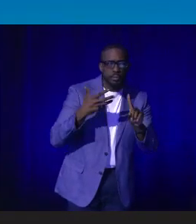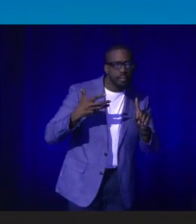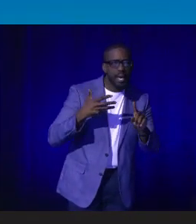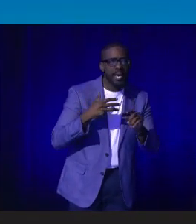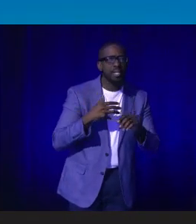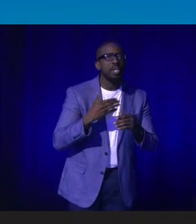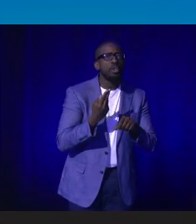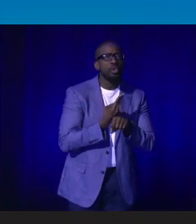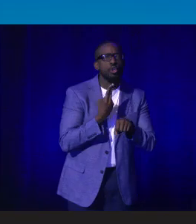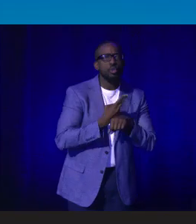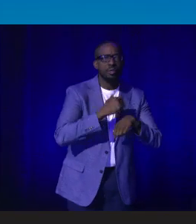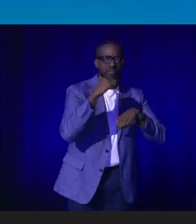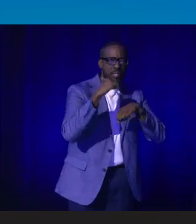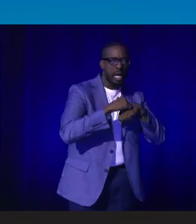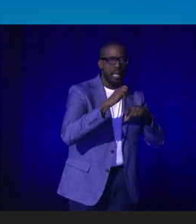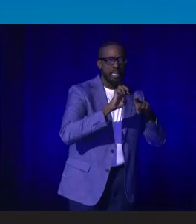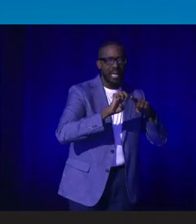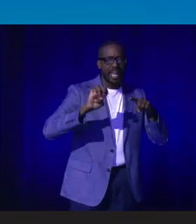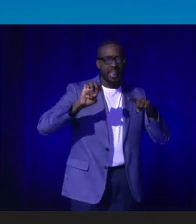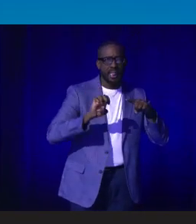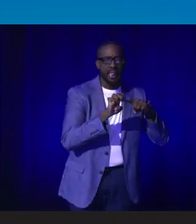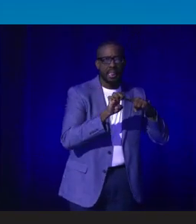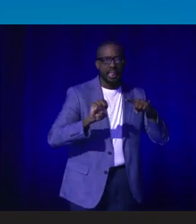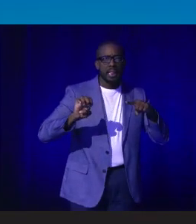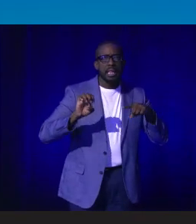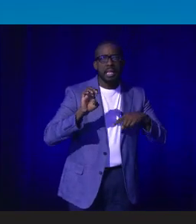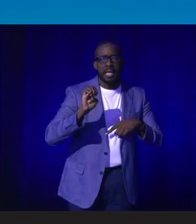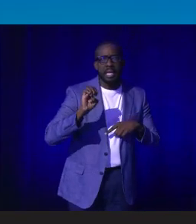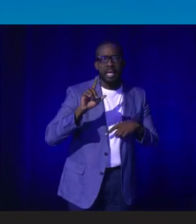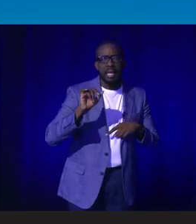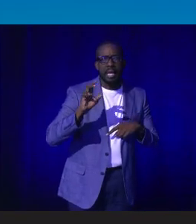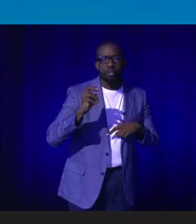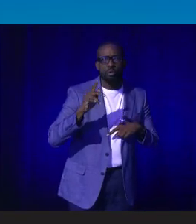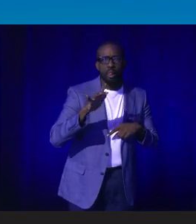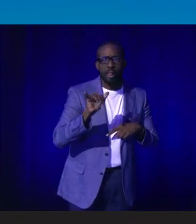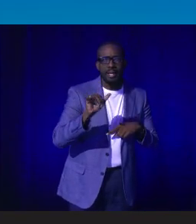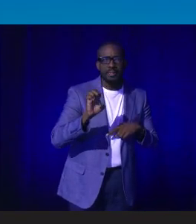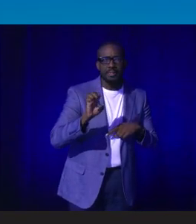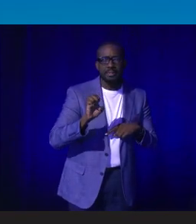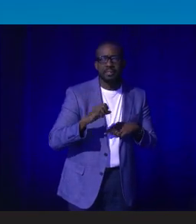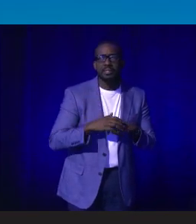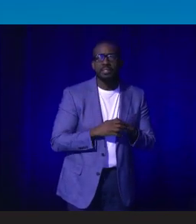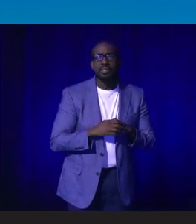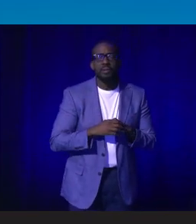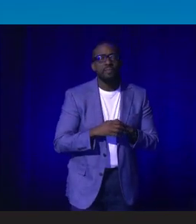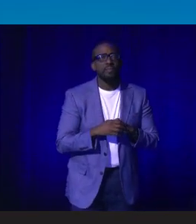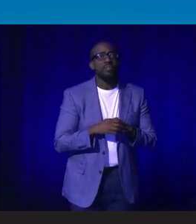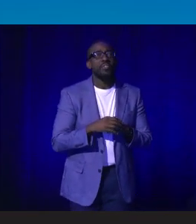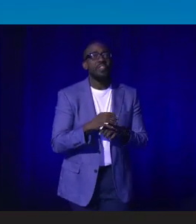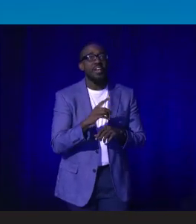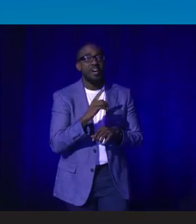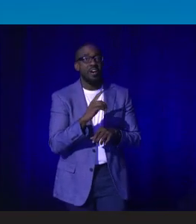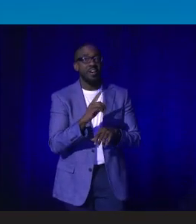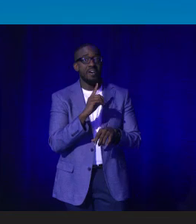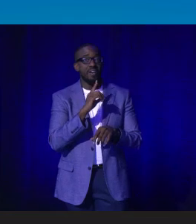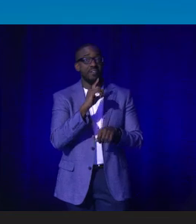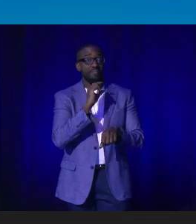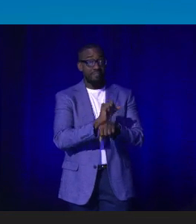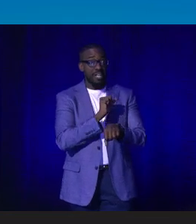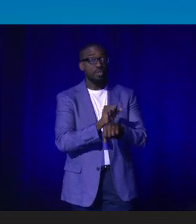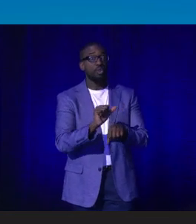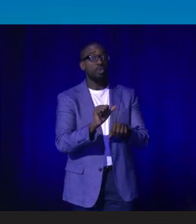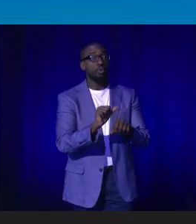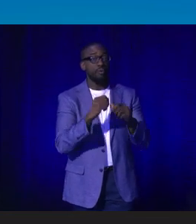solid electrolytes. I was wondering, I guess, if the physical resistance to dendrite formation could be